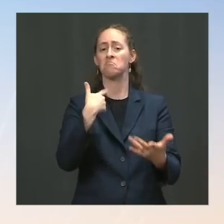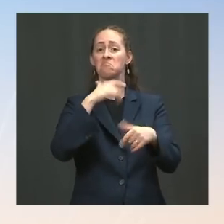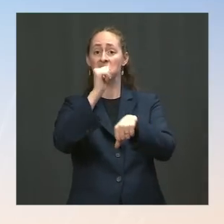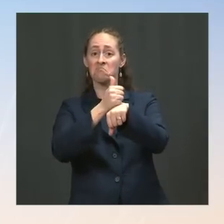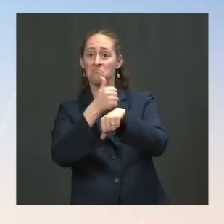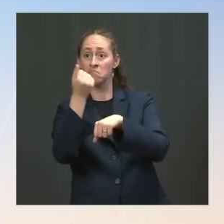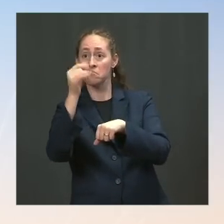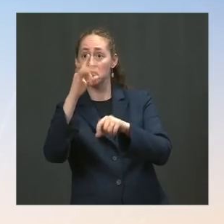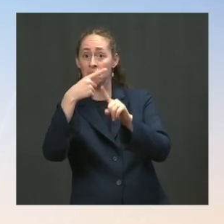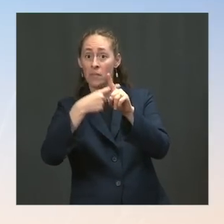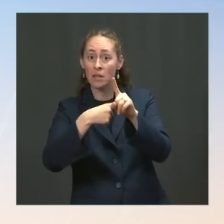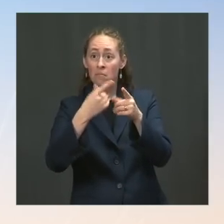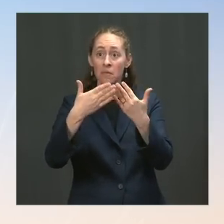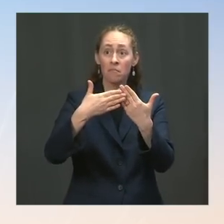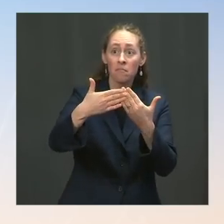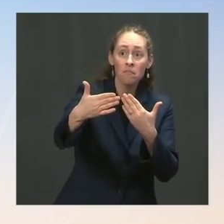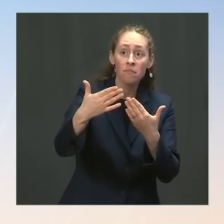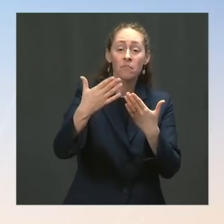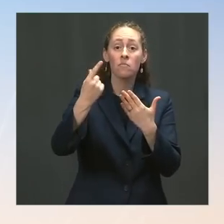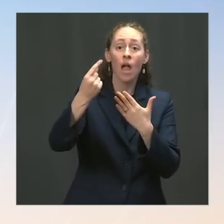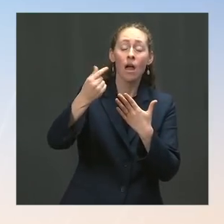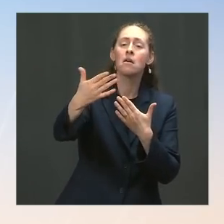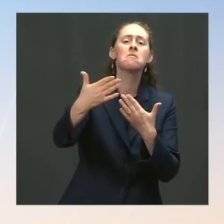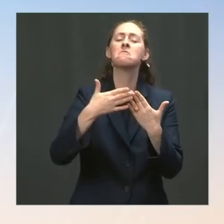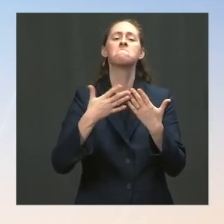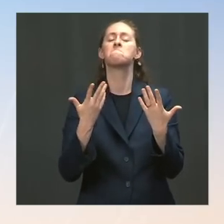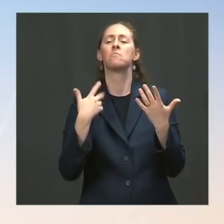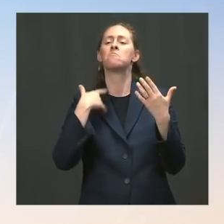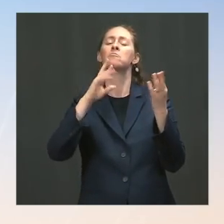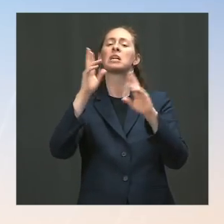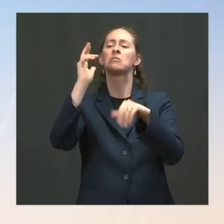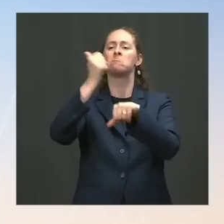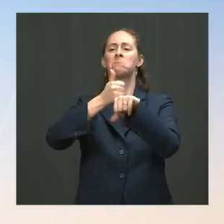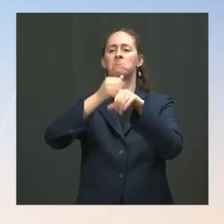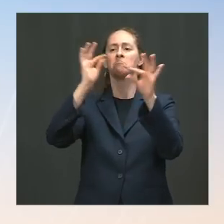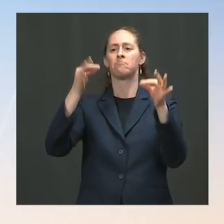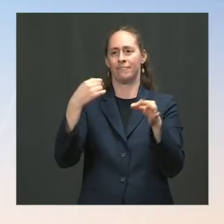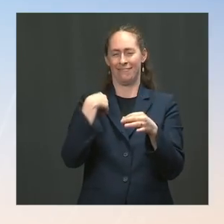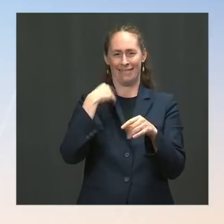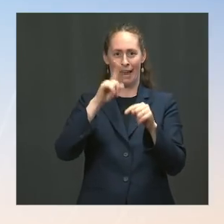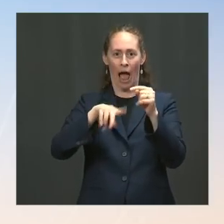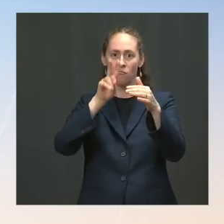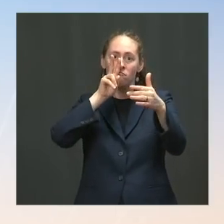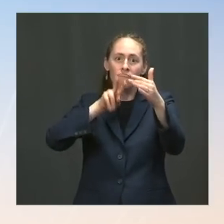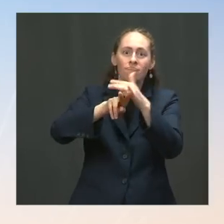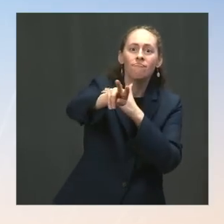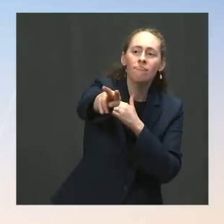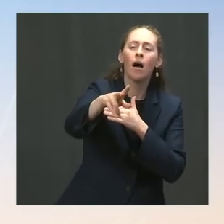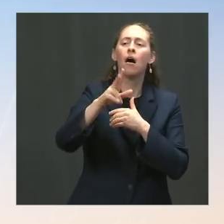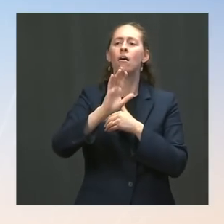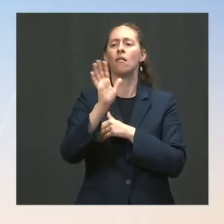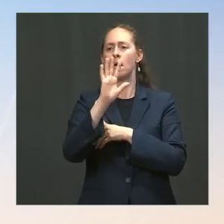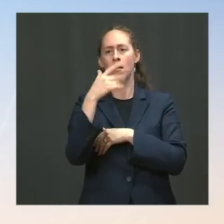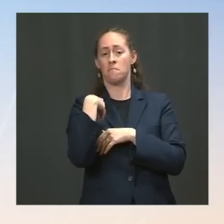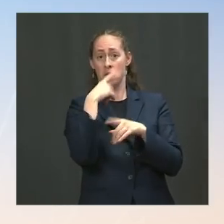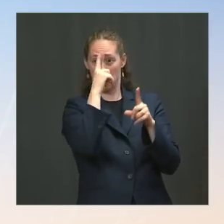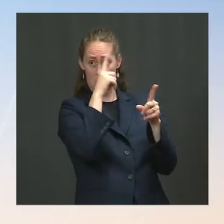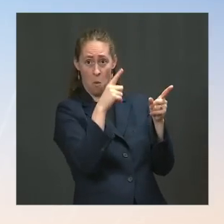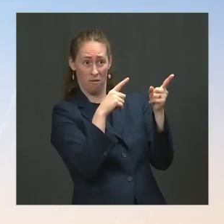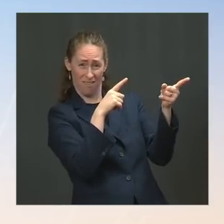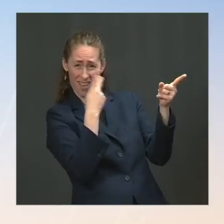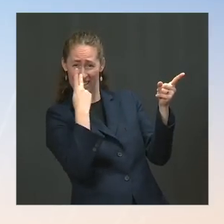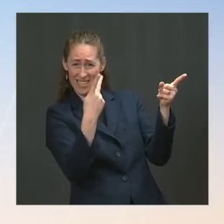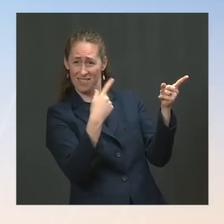our work on the international forum is to change the behavior that is happening and the oppression that we're seeing of the